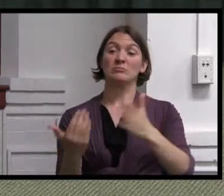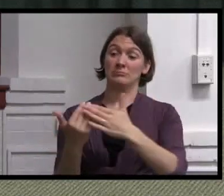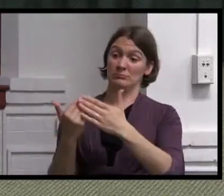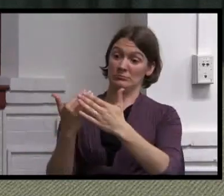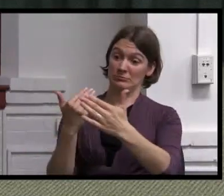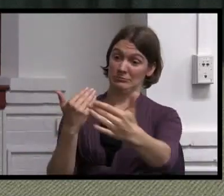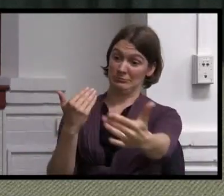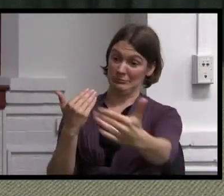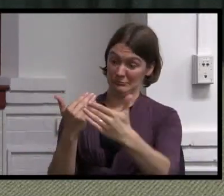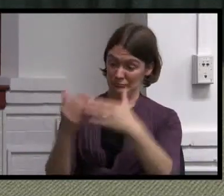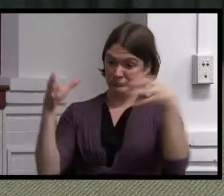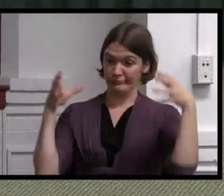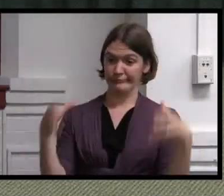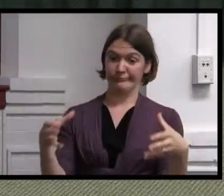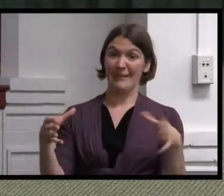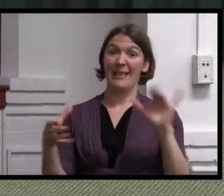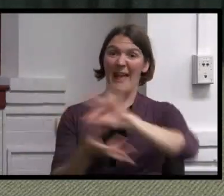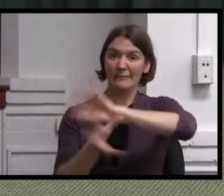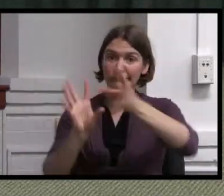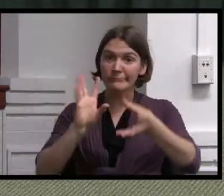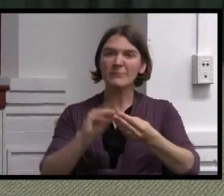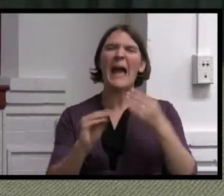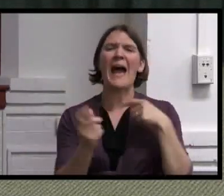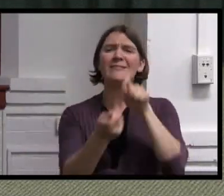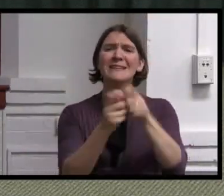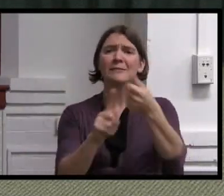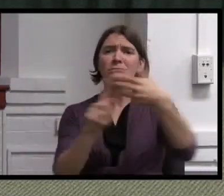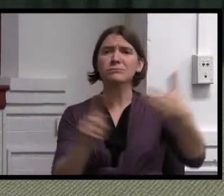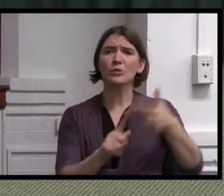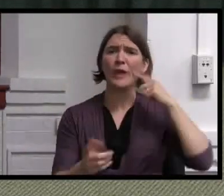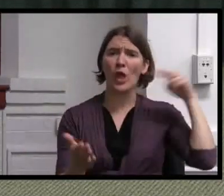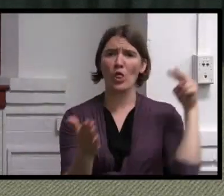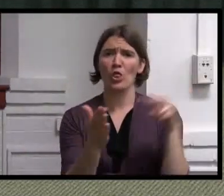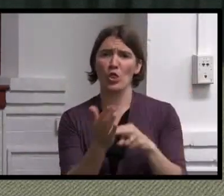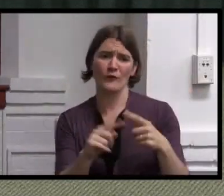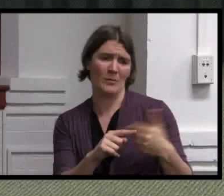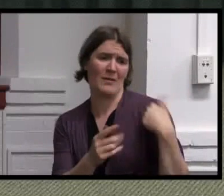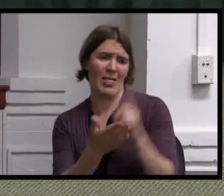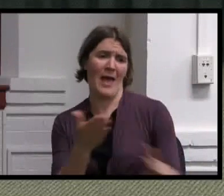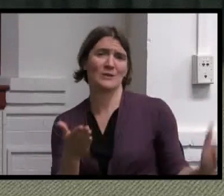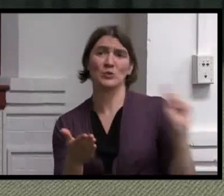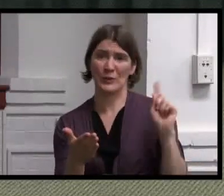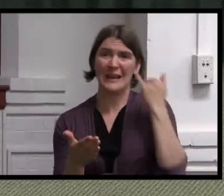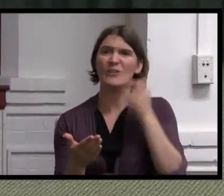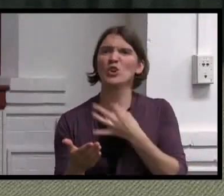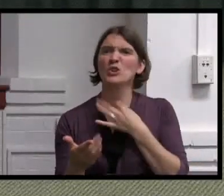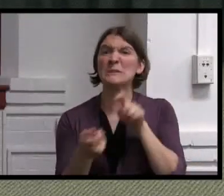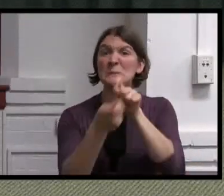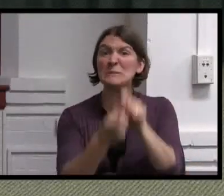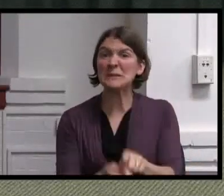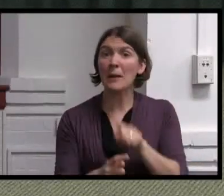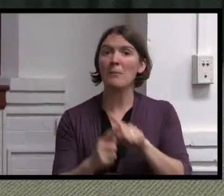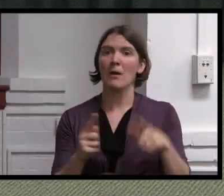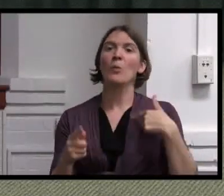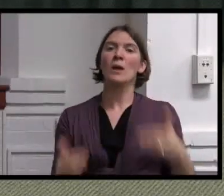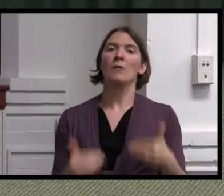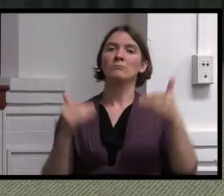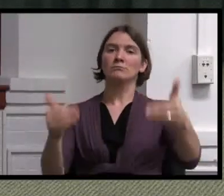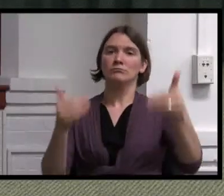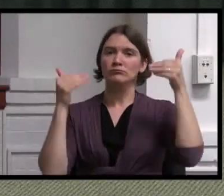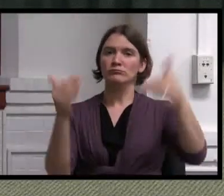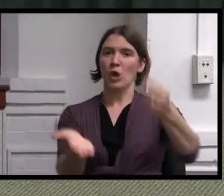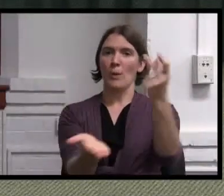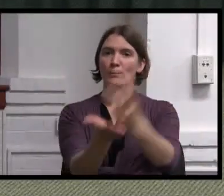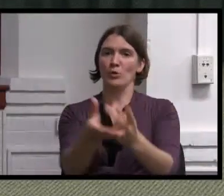more explicitly in the memorandum dated July 5th, 2017, from Town Manager Peter Elwell and